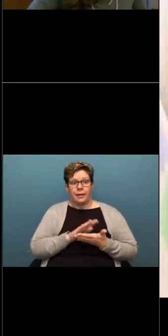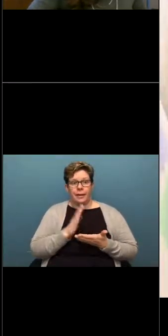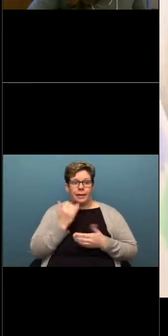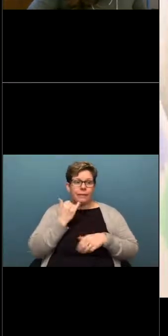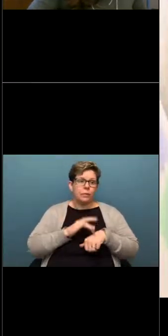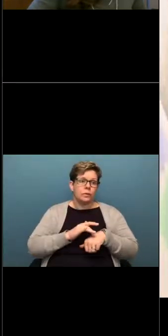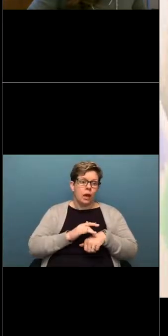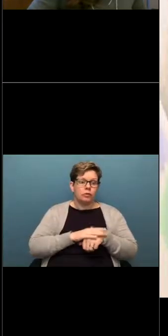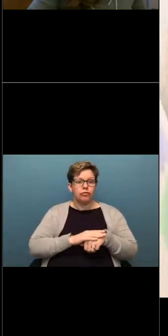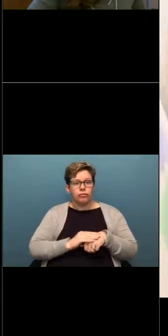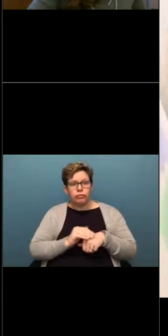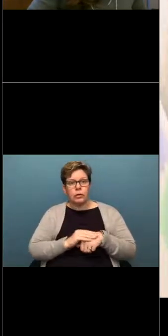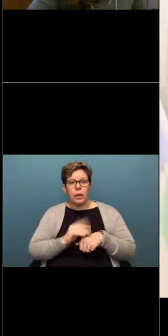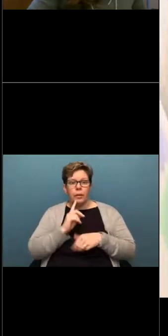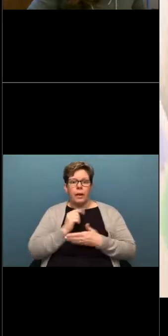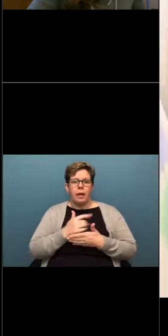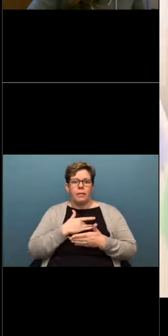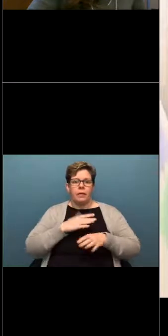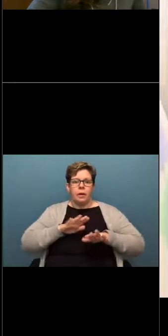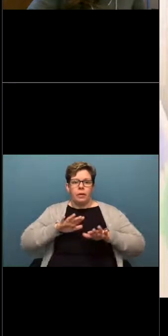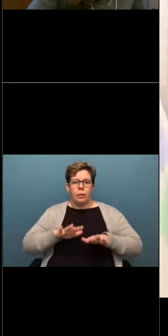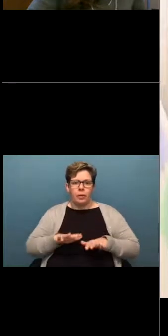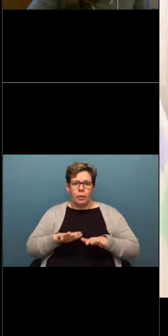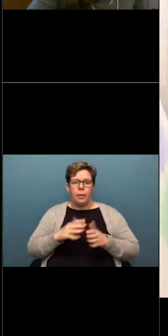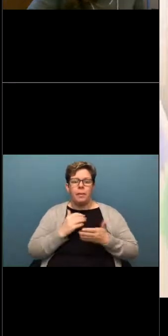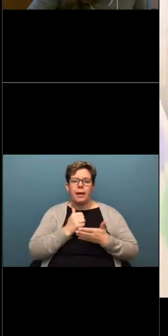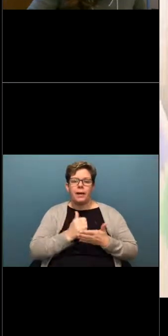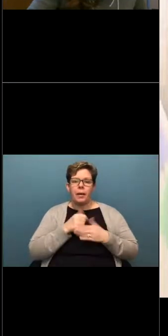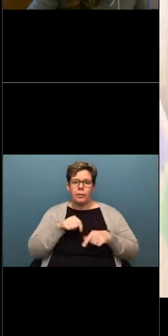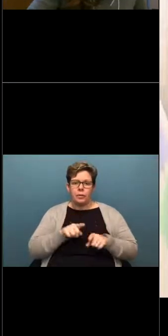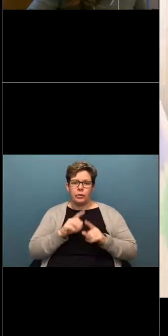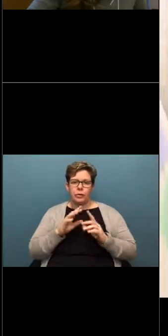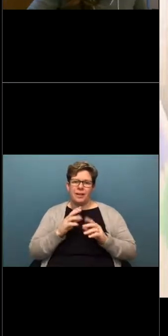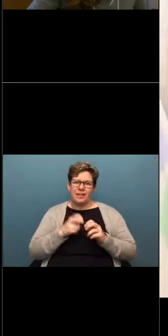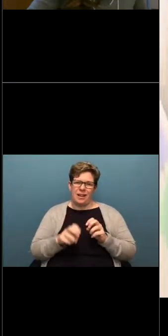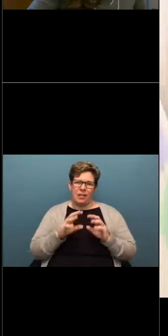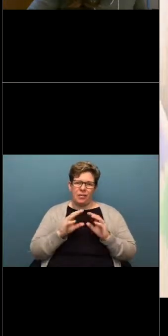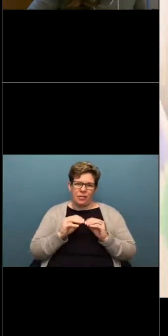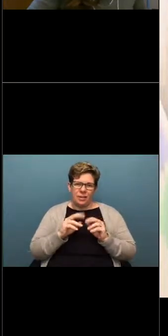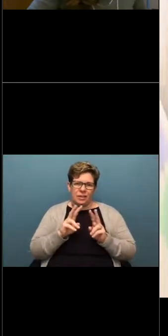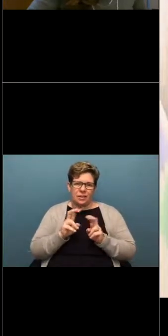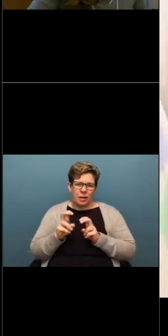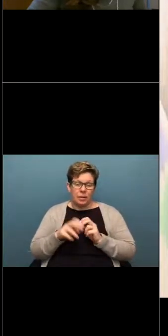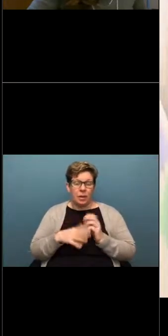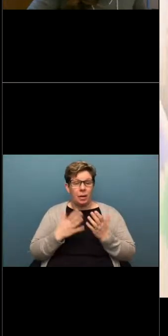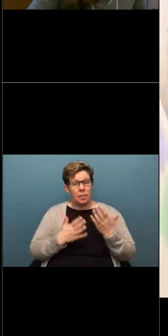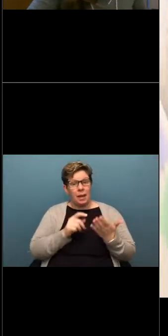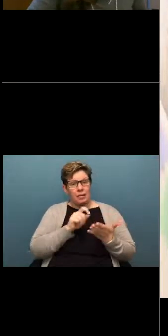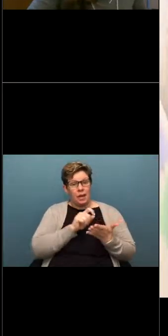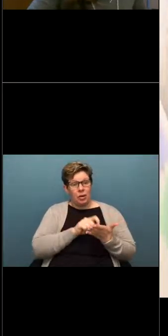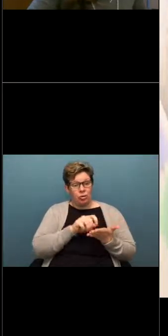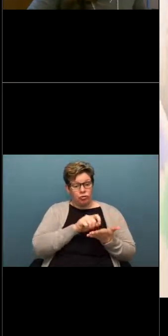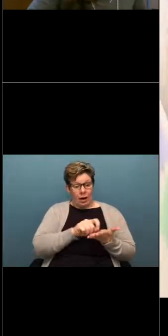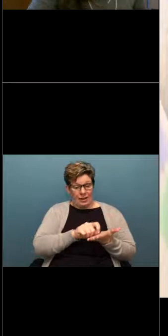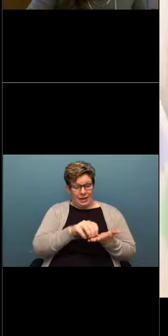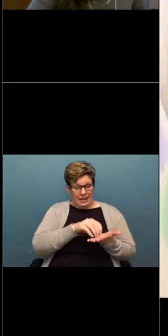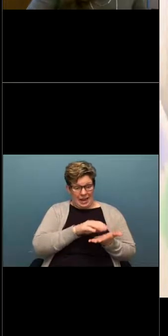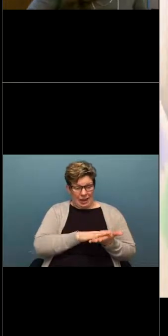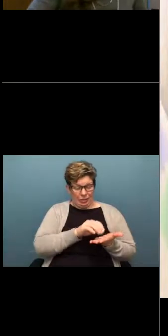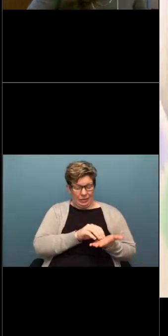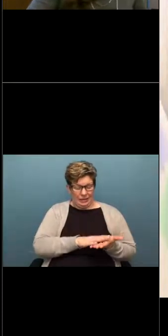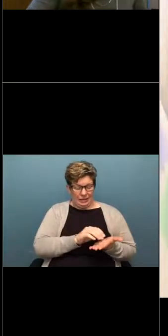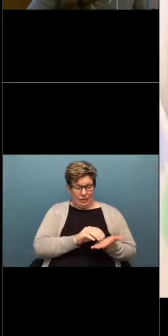covering some of those tough topics might be helpful to you. Writing it down and reading it might be helpful too if you're worried